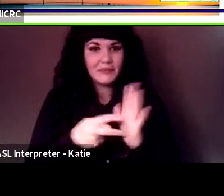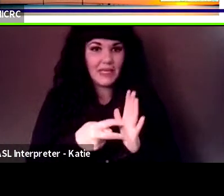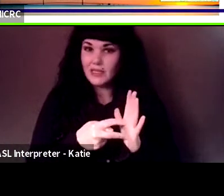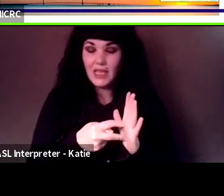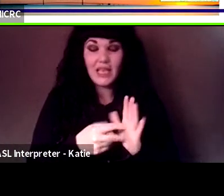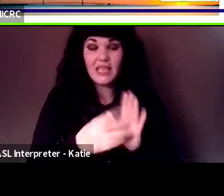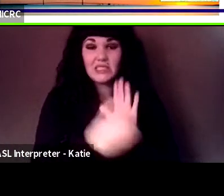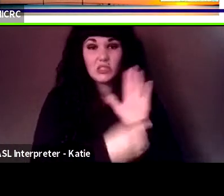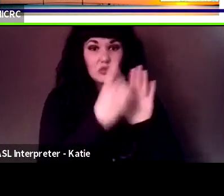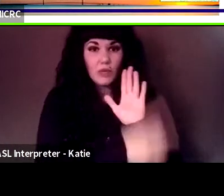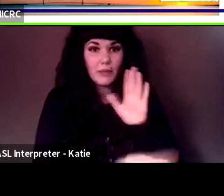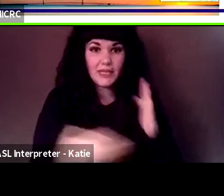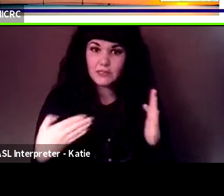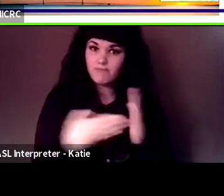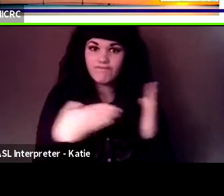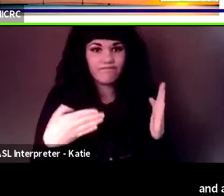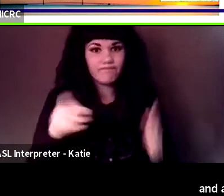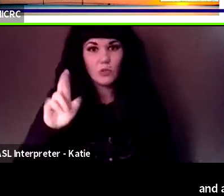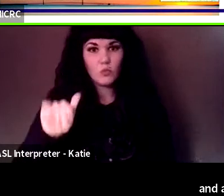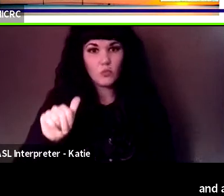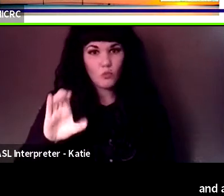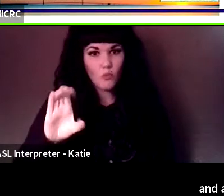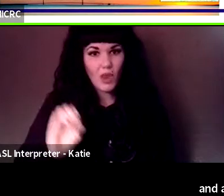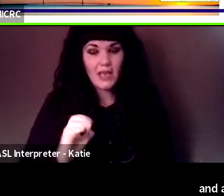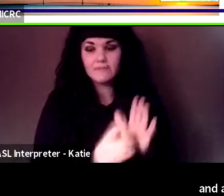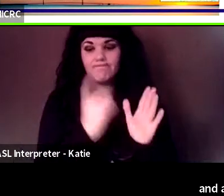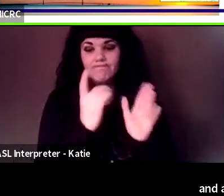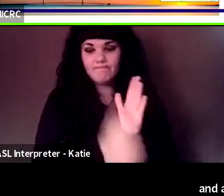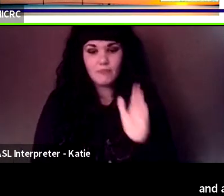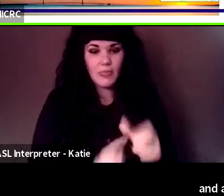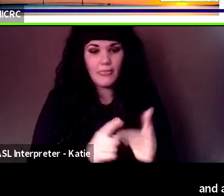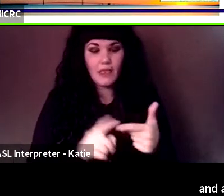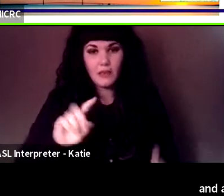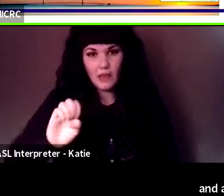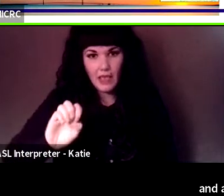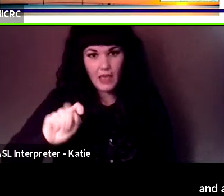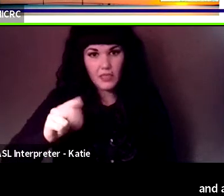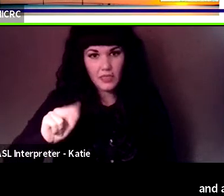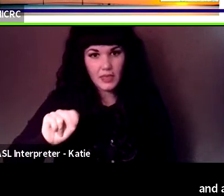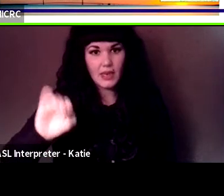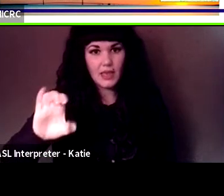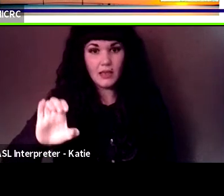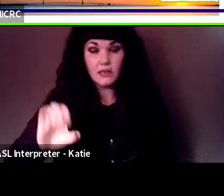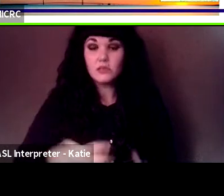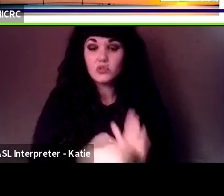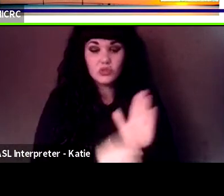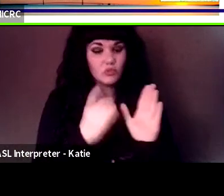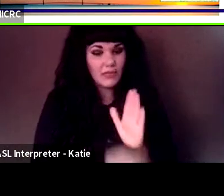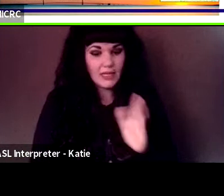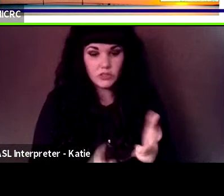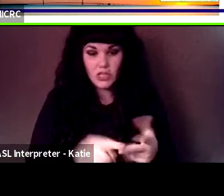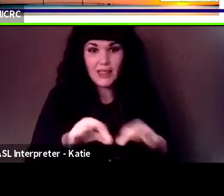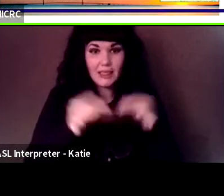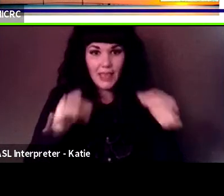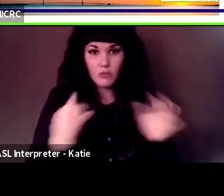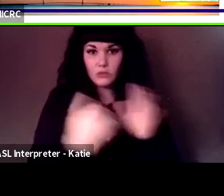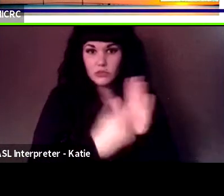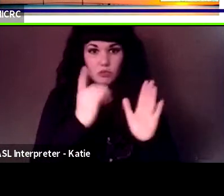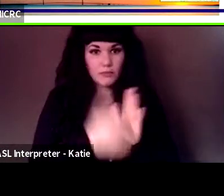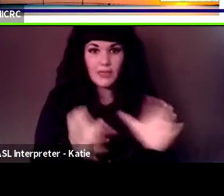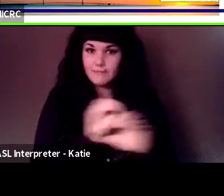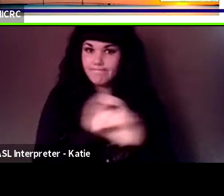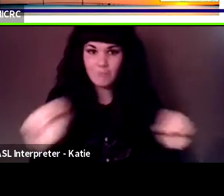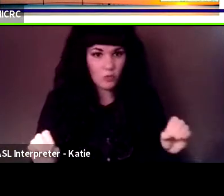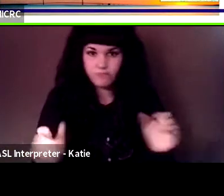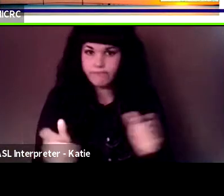discrimination, racial discrimination, ethnic discrimination, or language discrimination. The districts must be